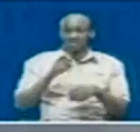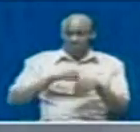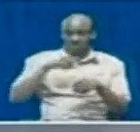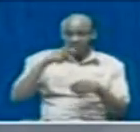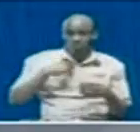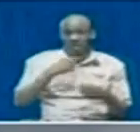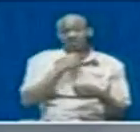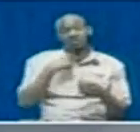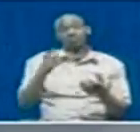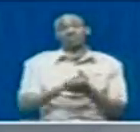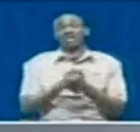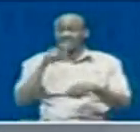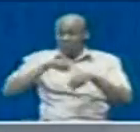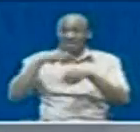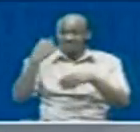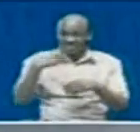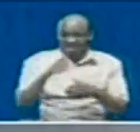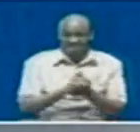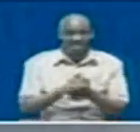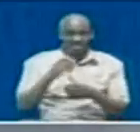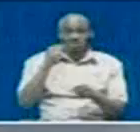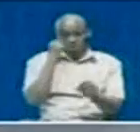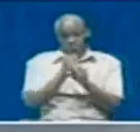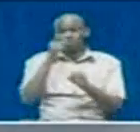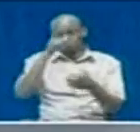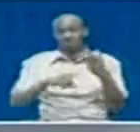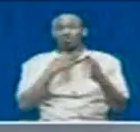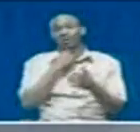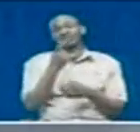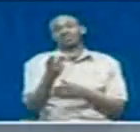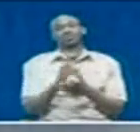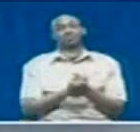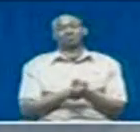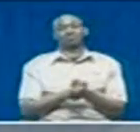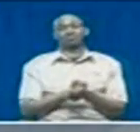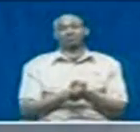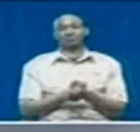But at the end of the day, they'll do what they want with me.